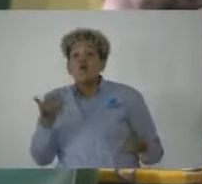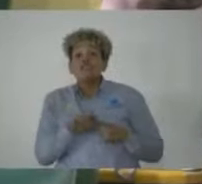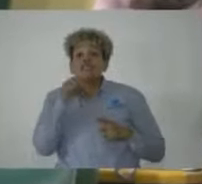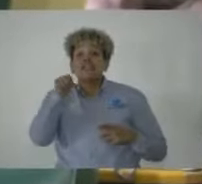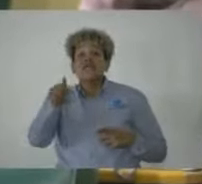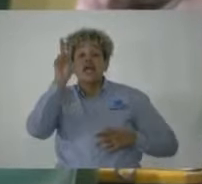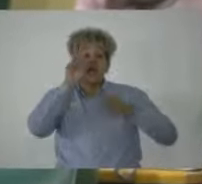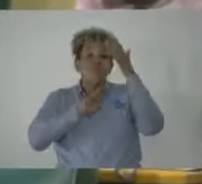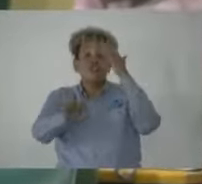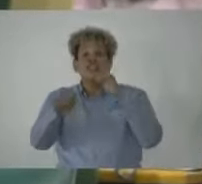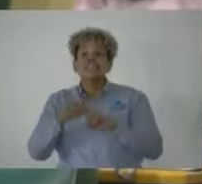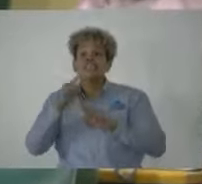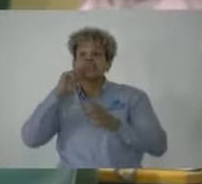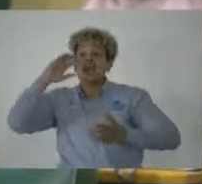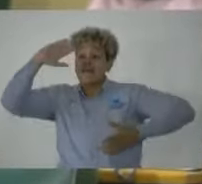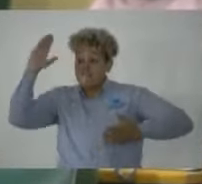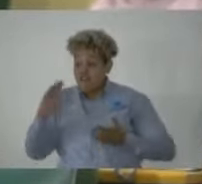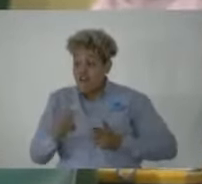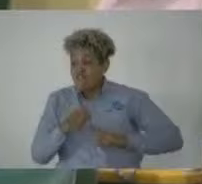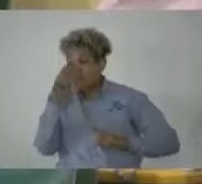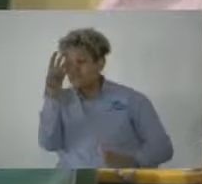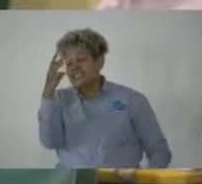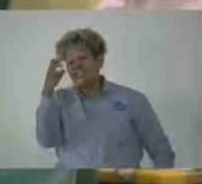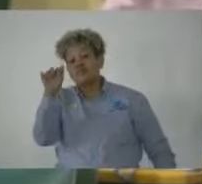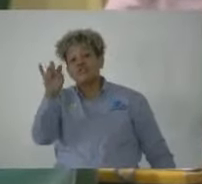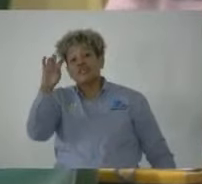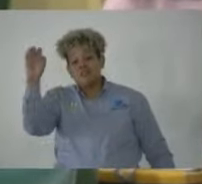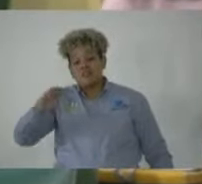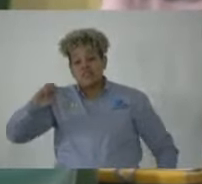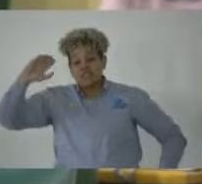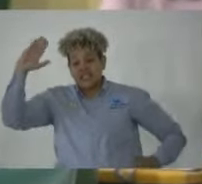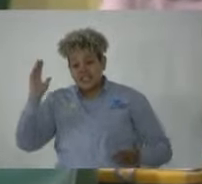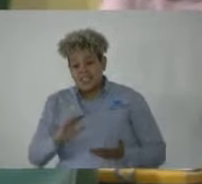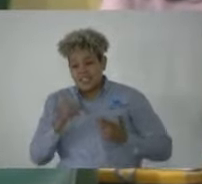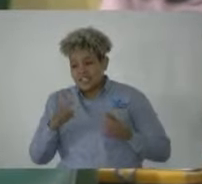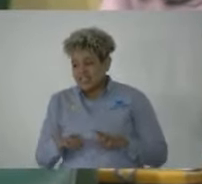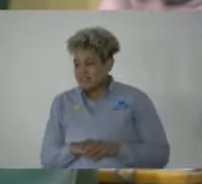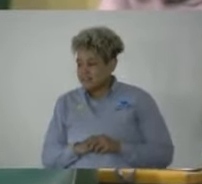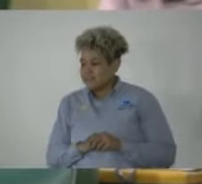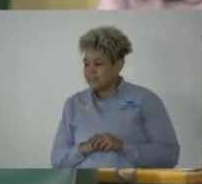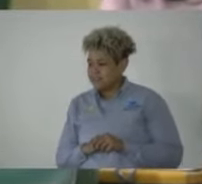are projecting a fall even from 16.7%.